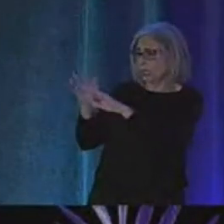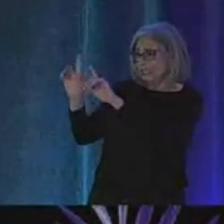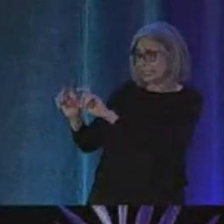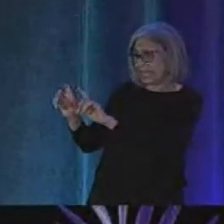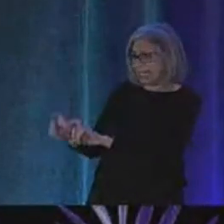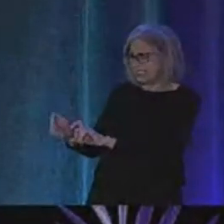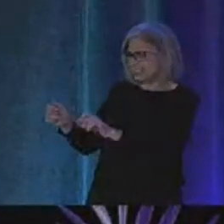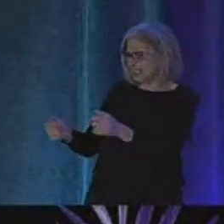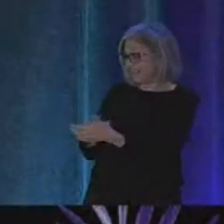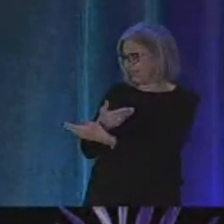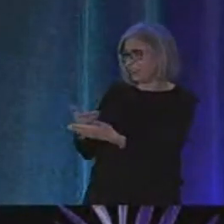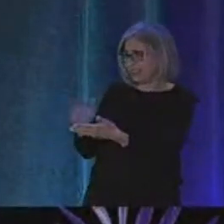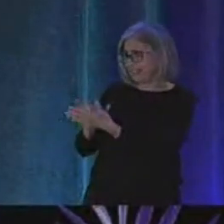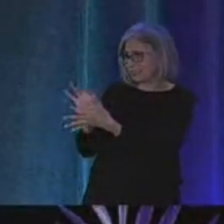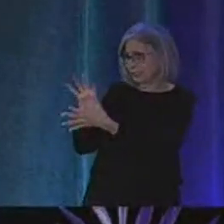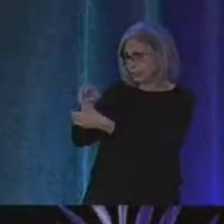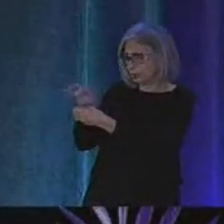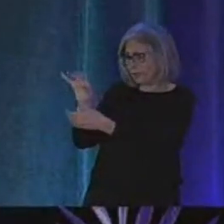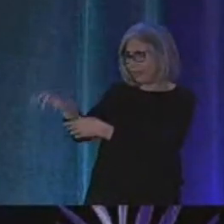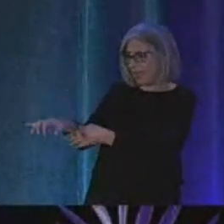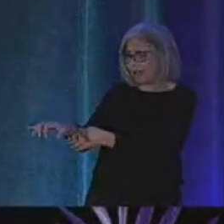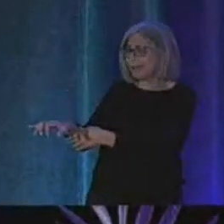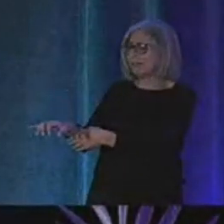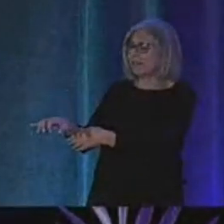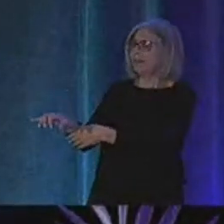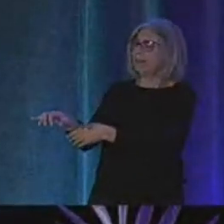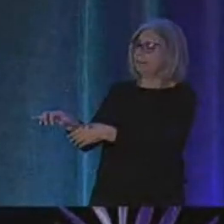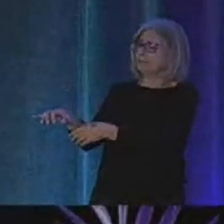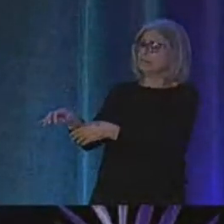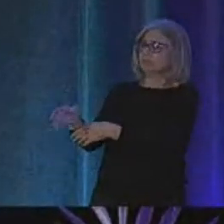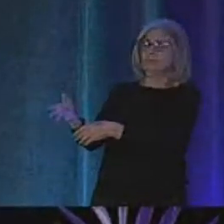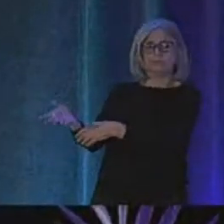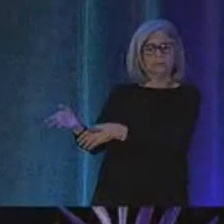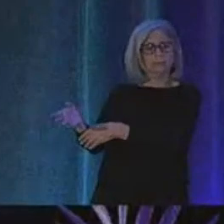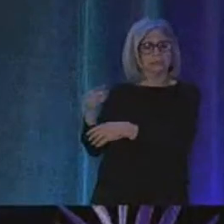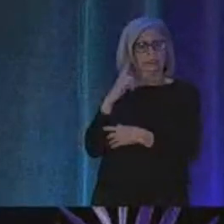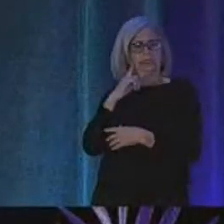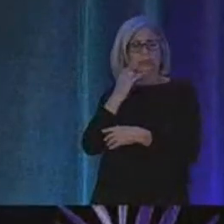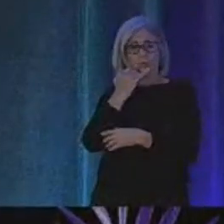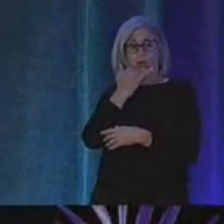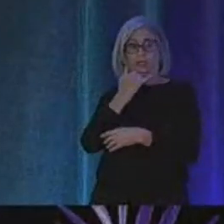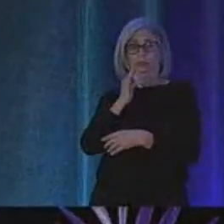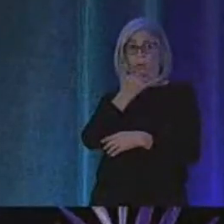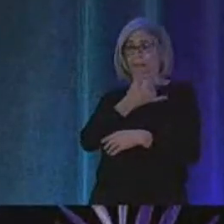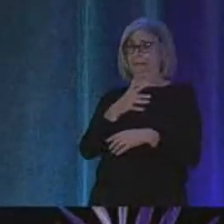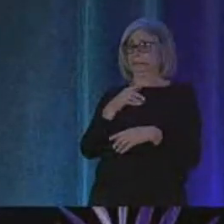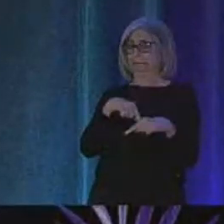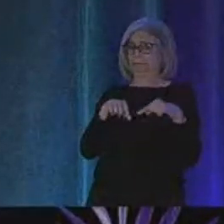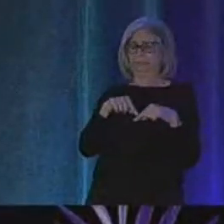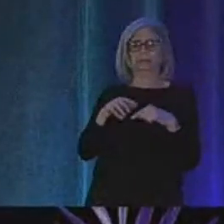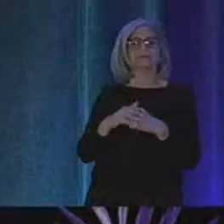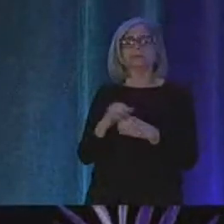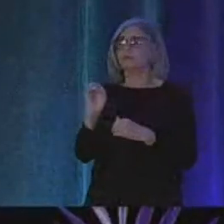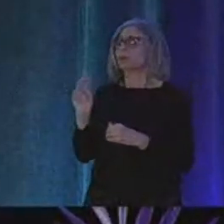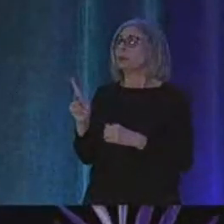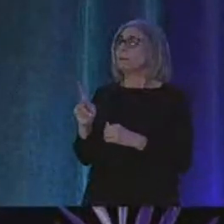that. And then, went the wrong way.